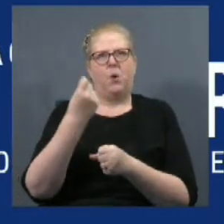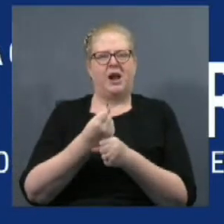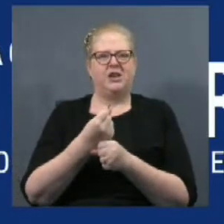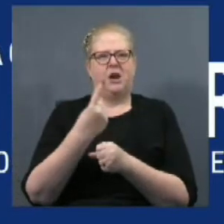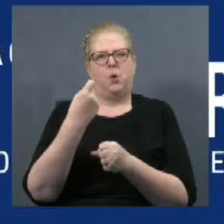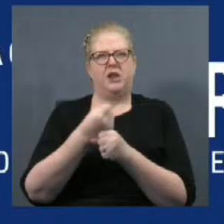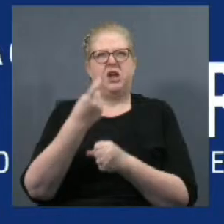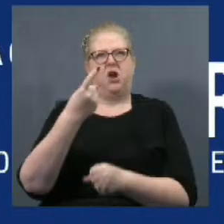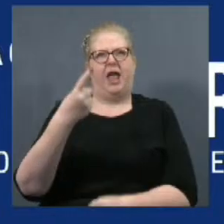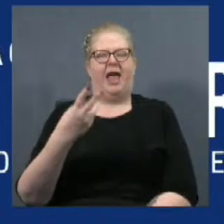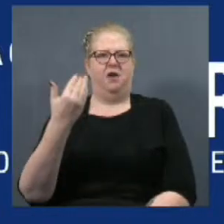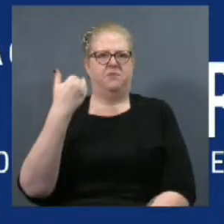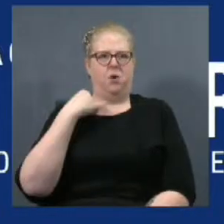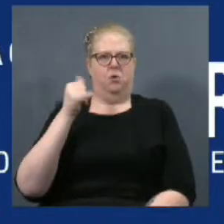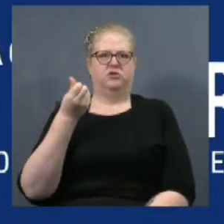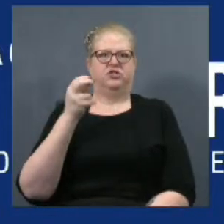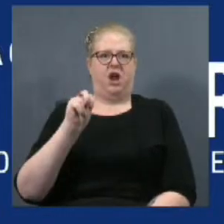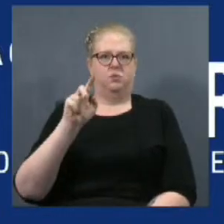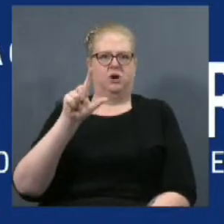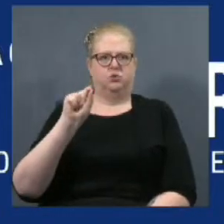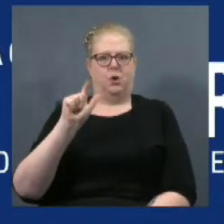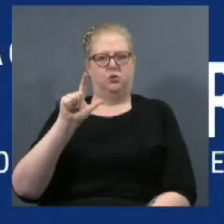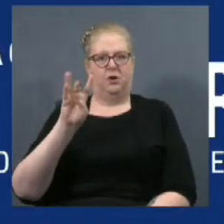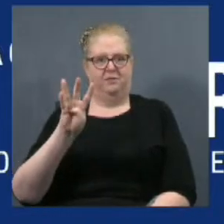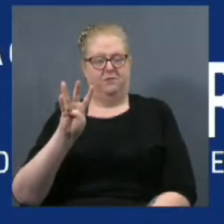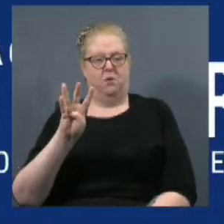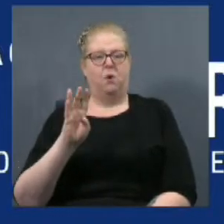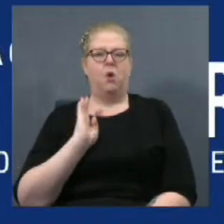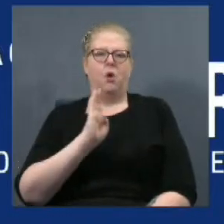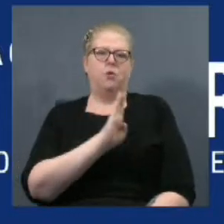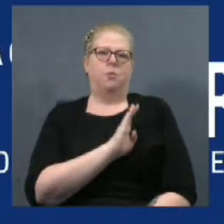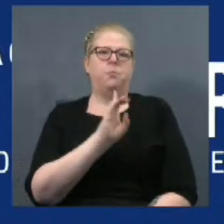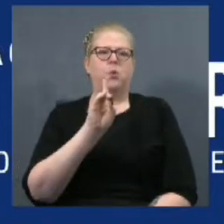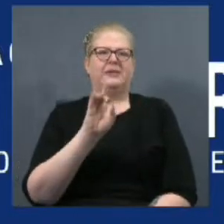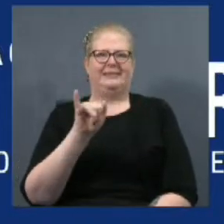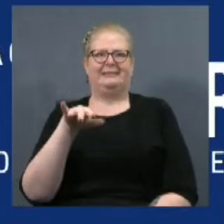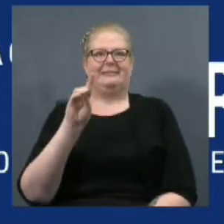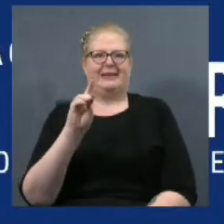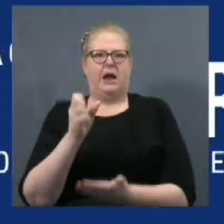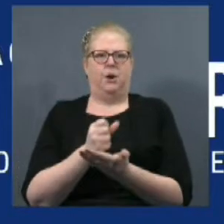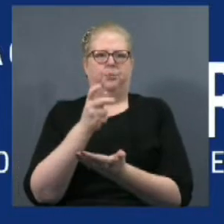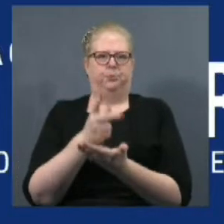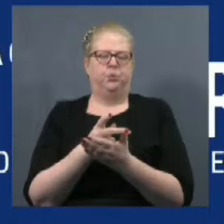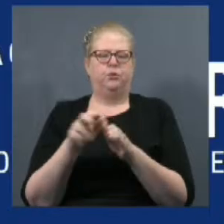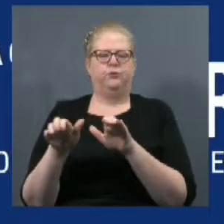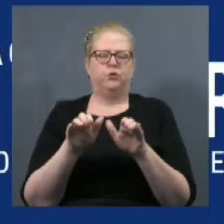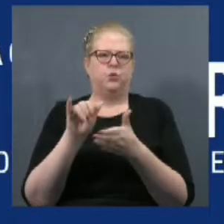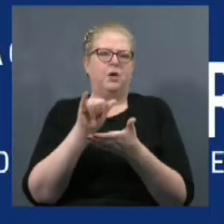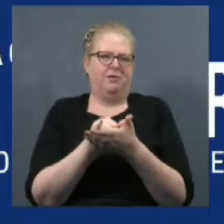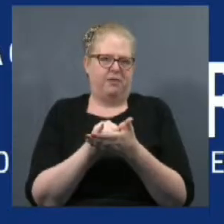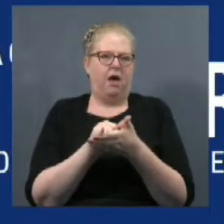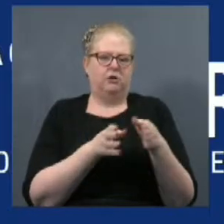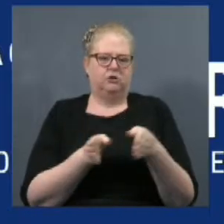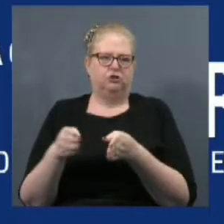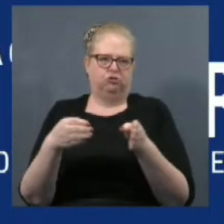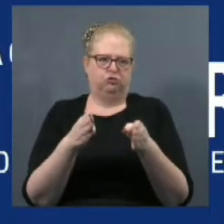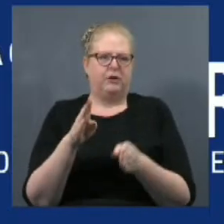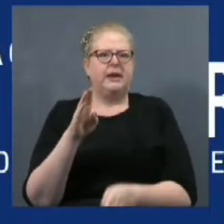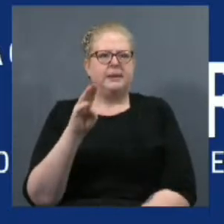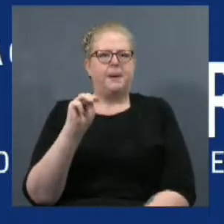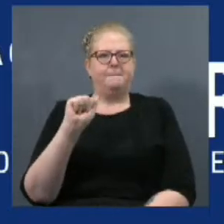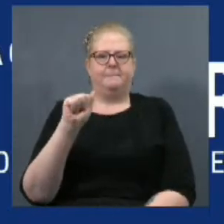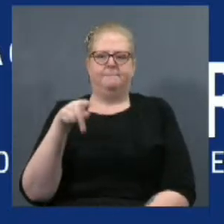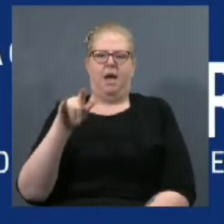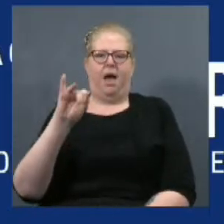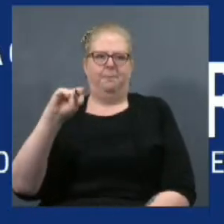2024, the board approved us to get the street condition mapping done for the entire city. As you know, the city owns